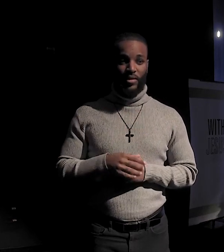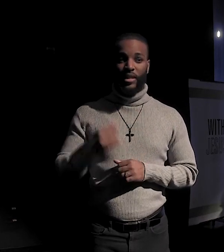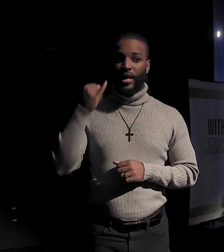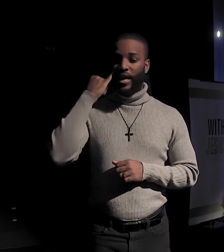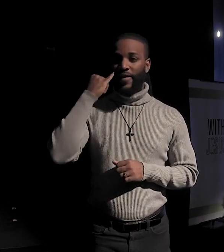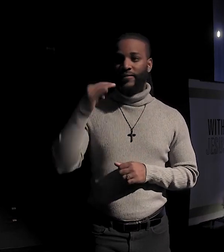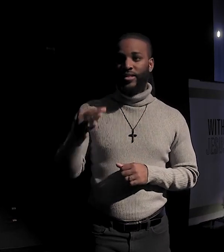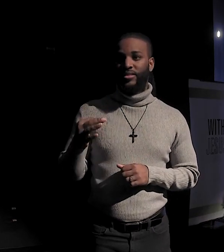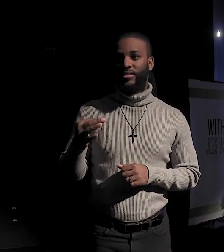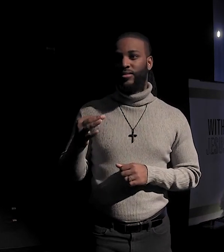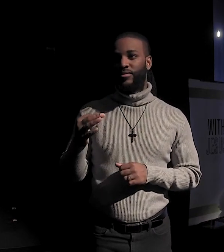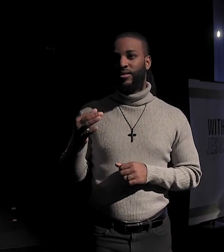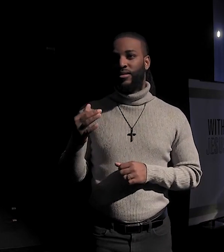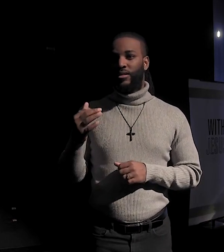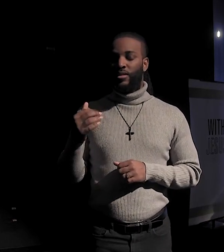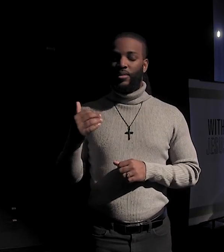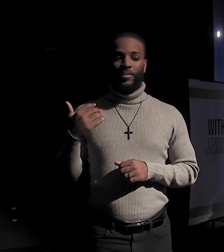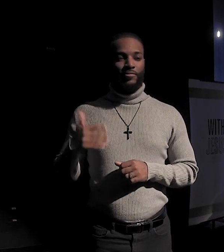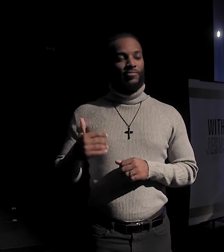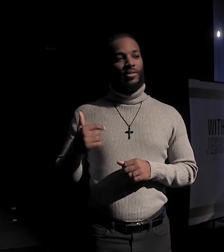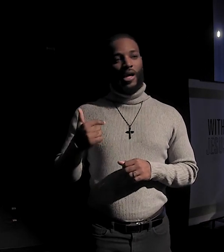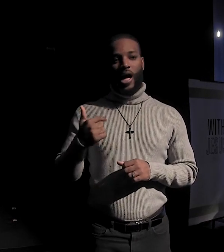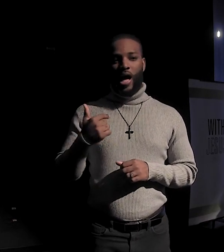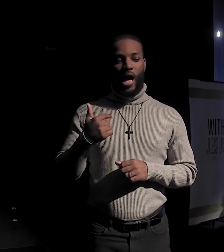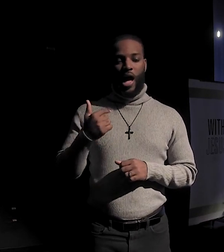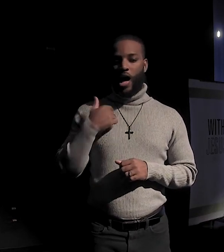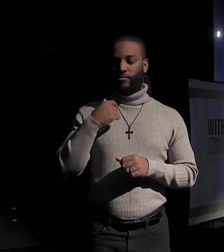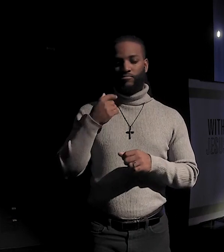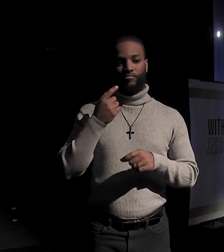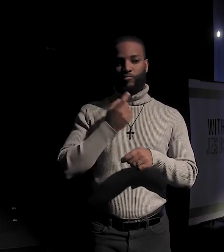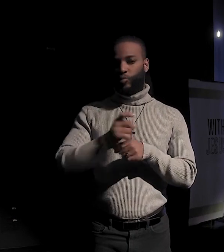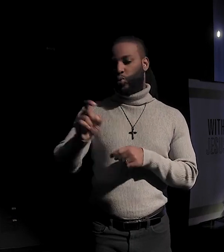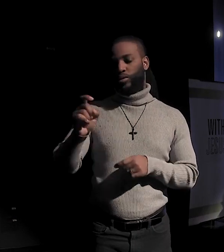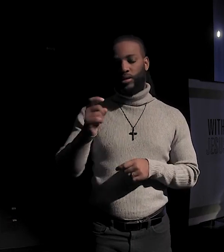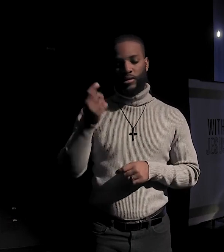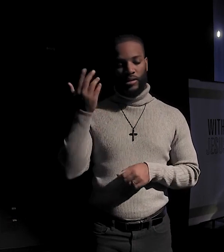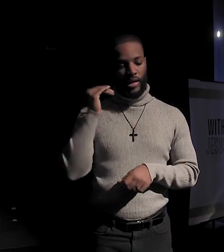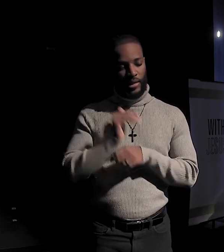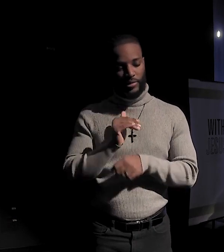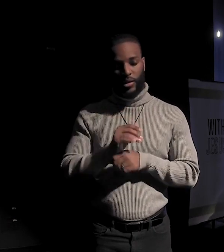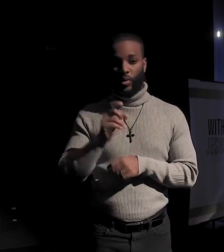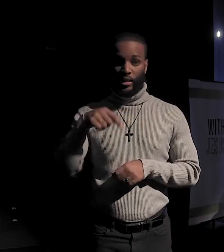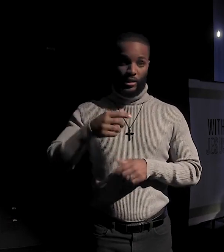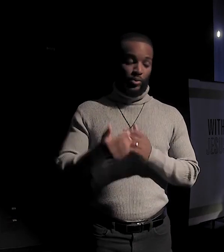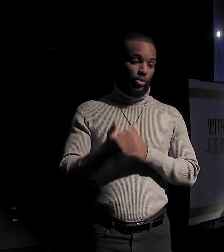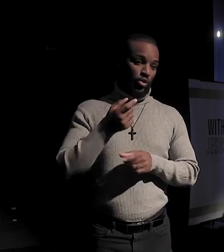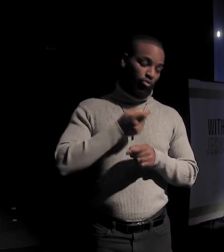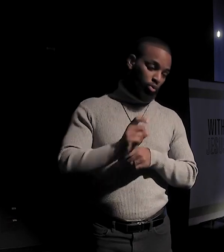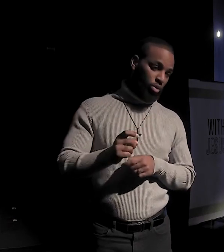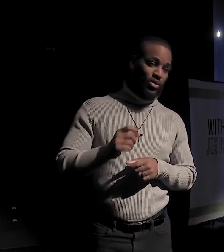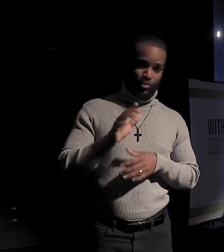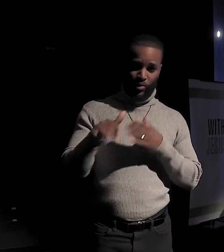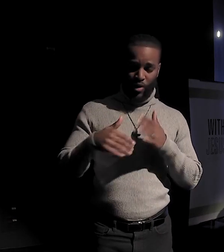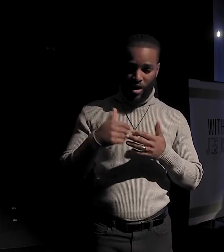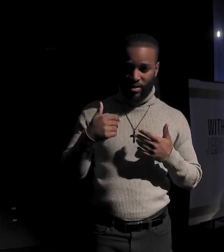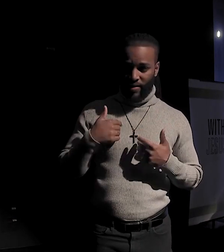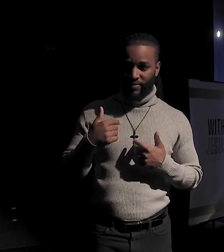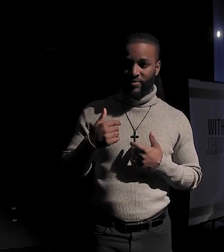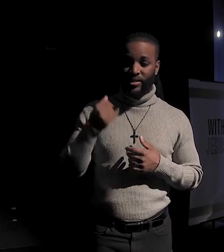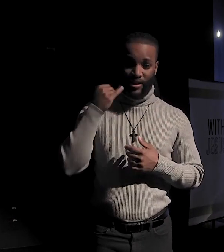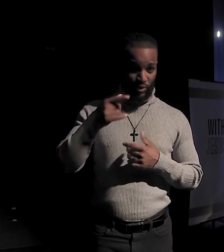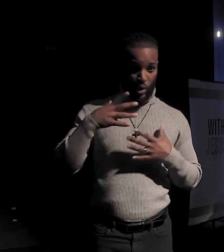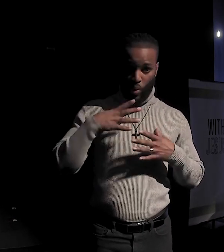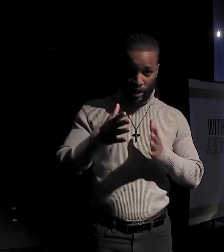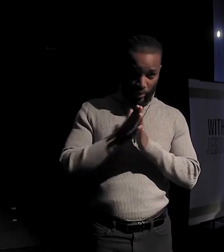If it's, man, I blew it last night, or I blew it this morning, or whatever, we all have. Just come and say, if you don't